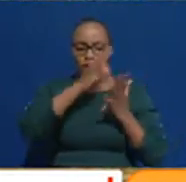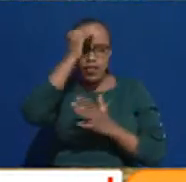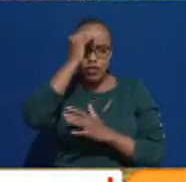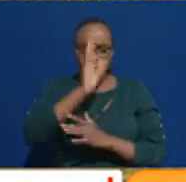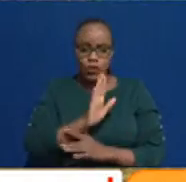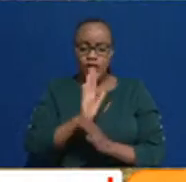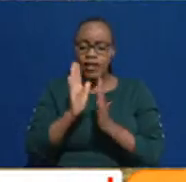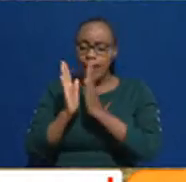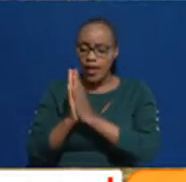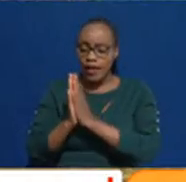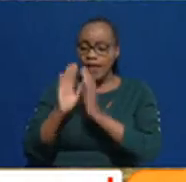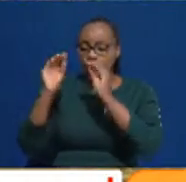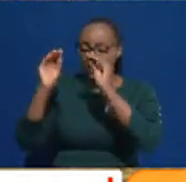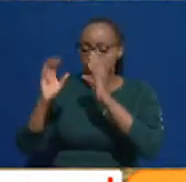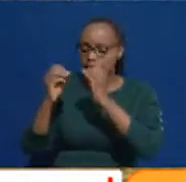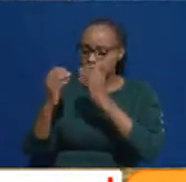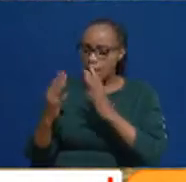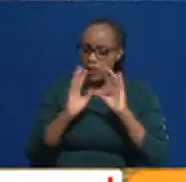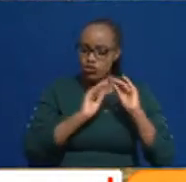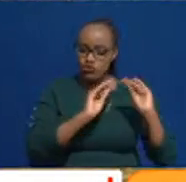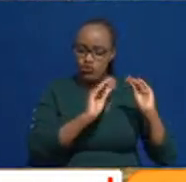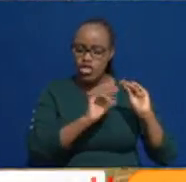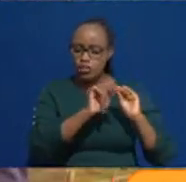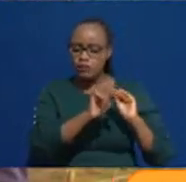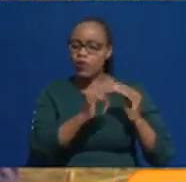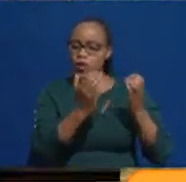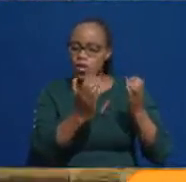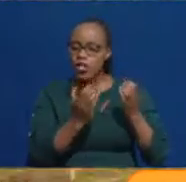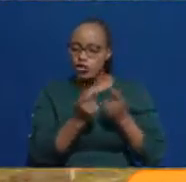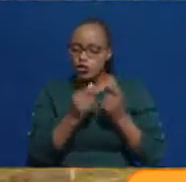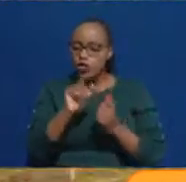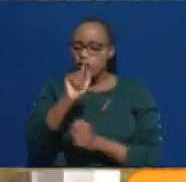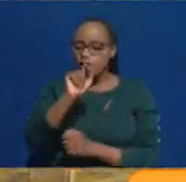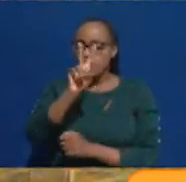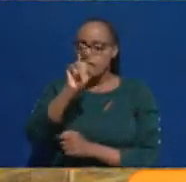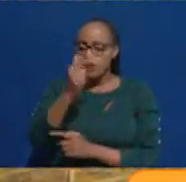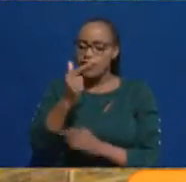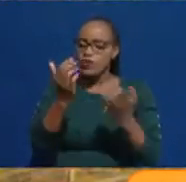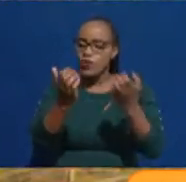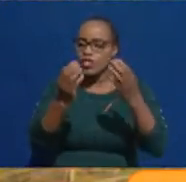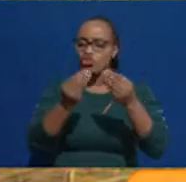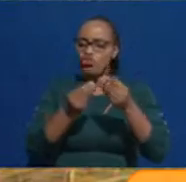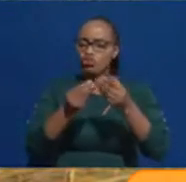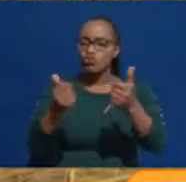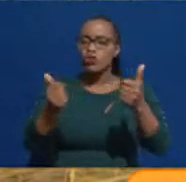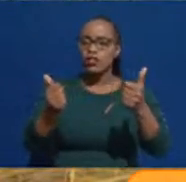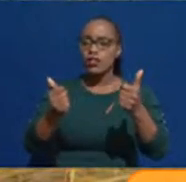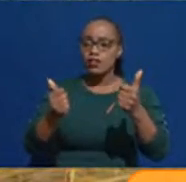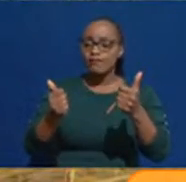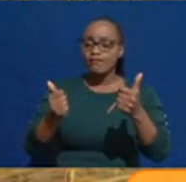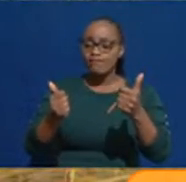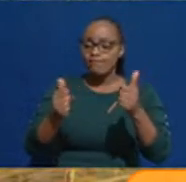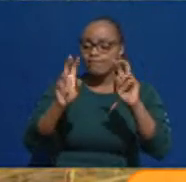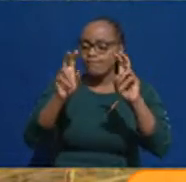teacher ratio. We need that to sort out our TVETs. We need that to sort out the